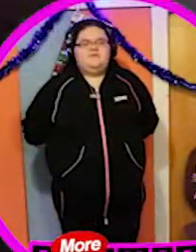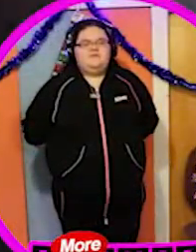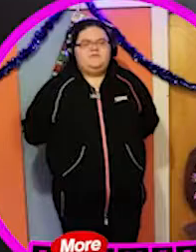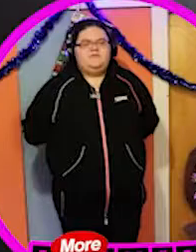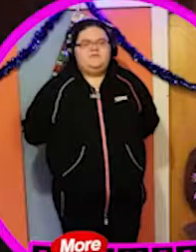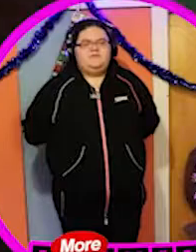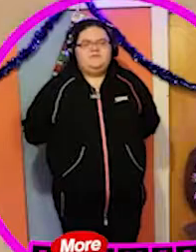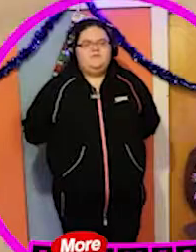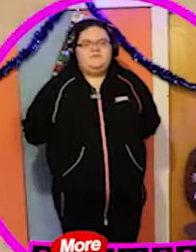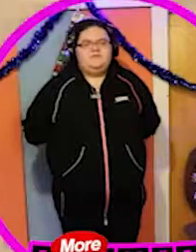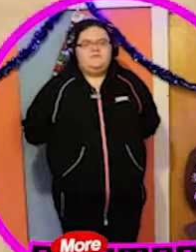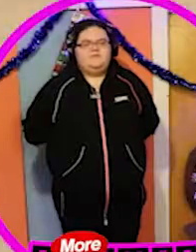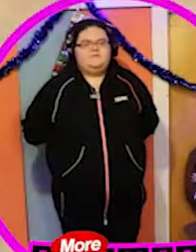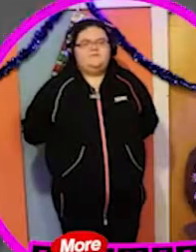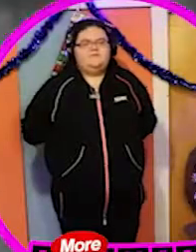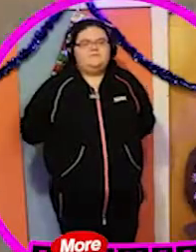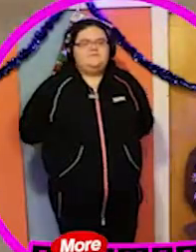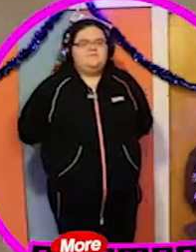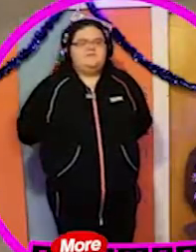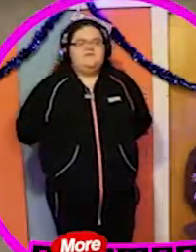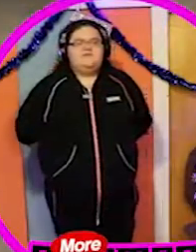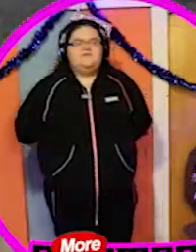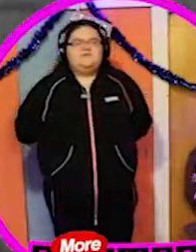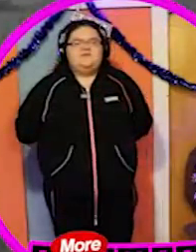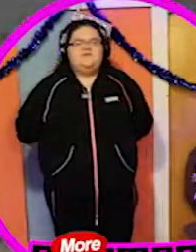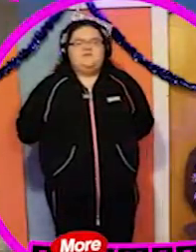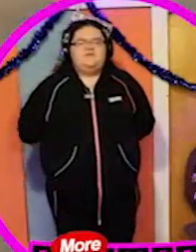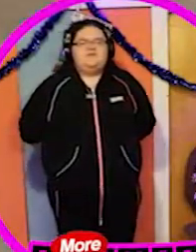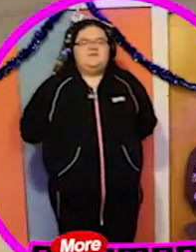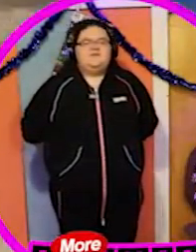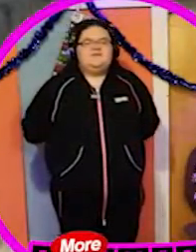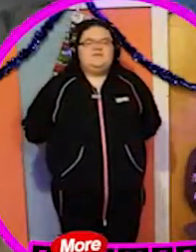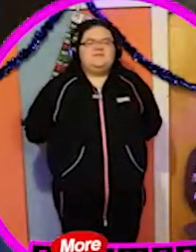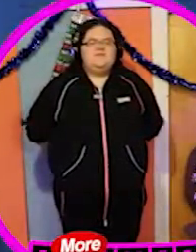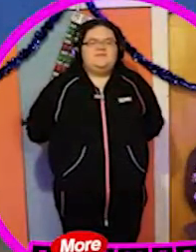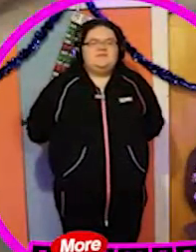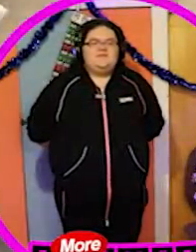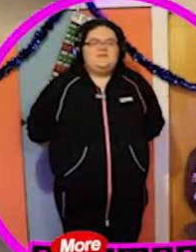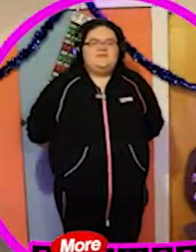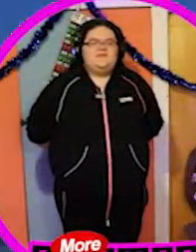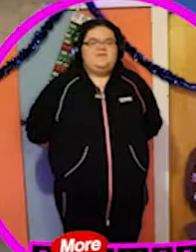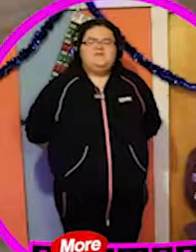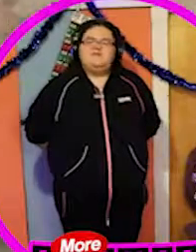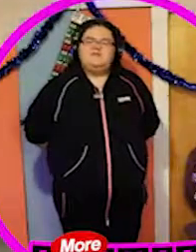Bro, stop fucking me, you prick. I'm out of bullets. Oh my god, Vic. I'm done for.